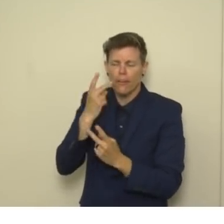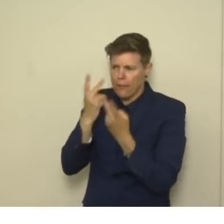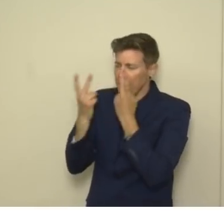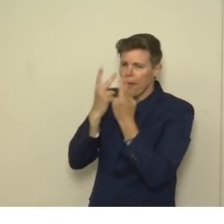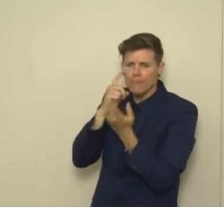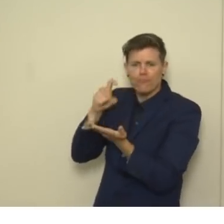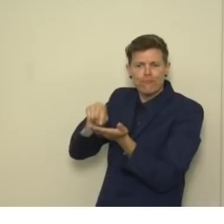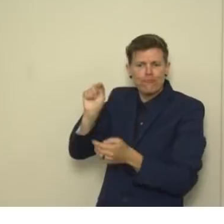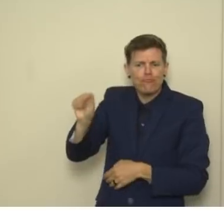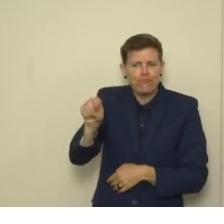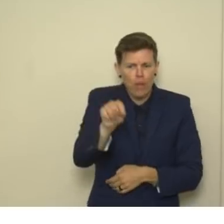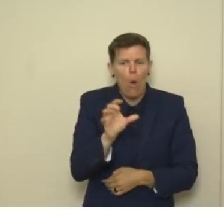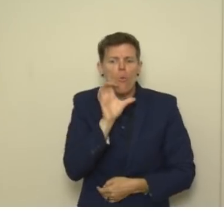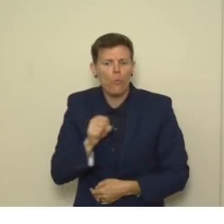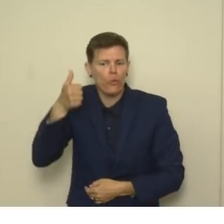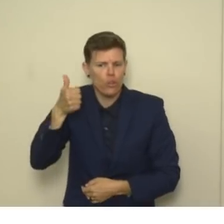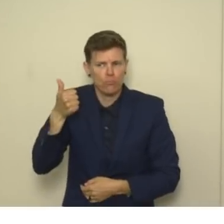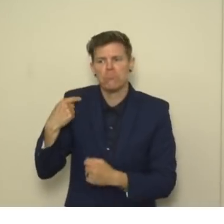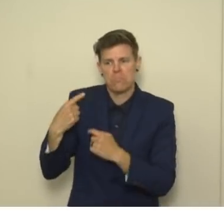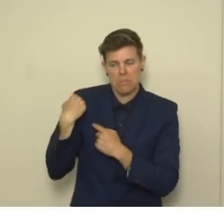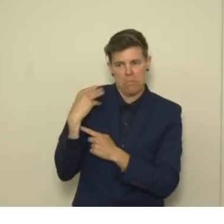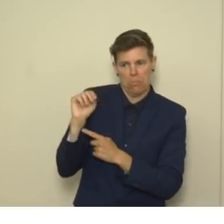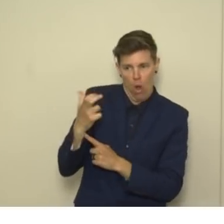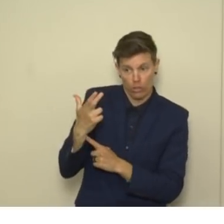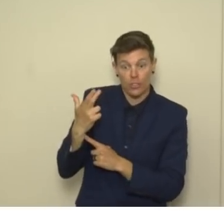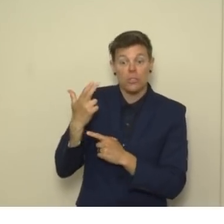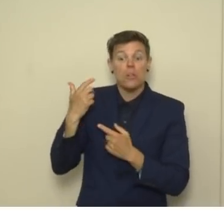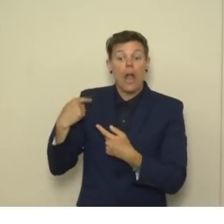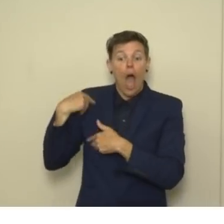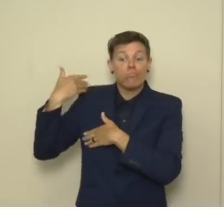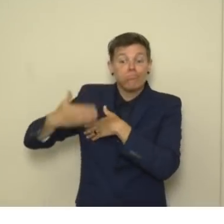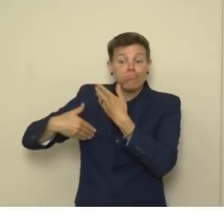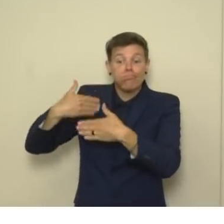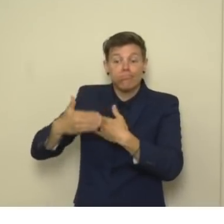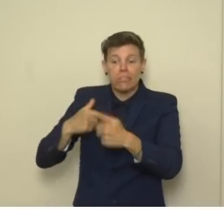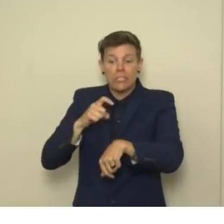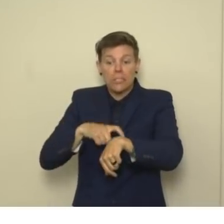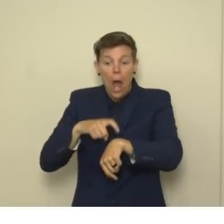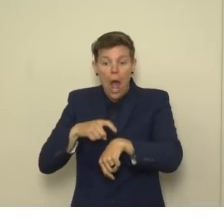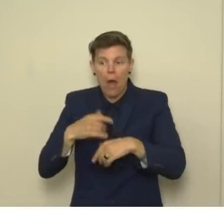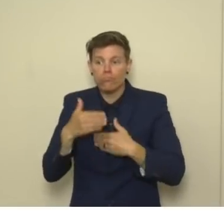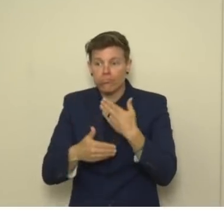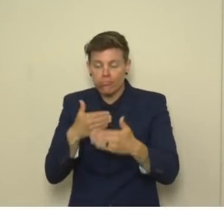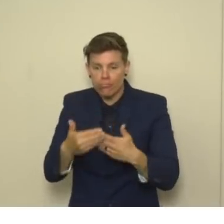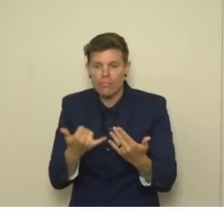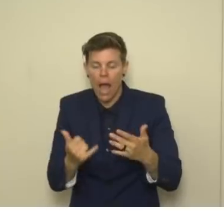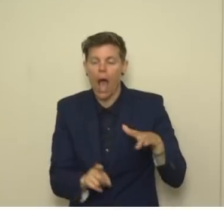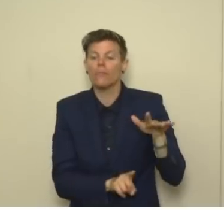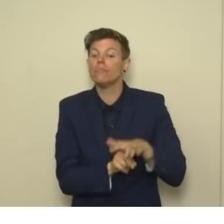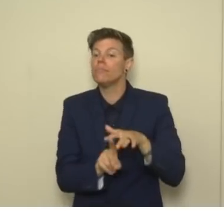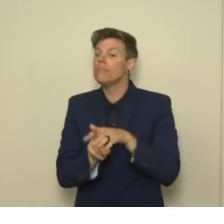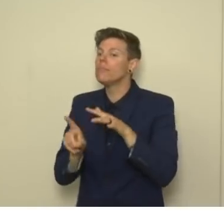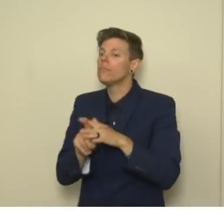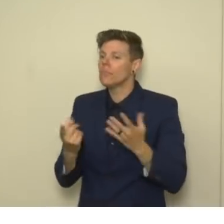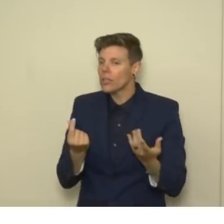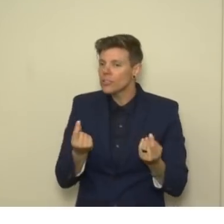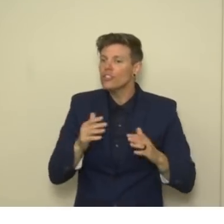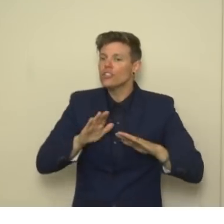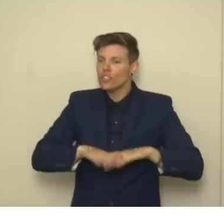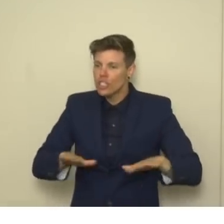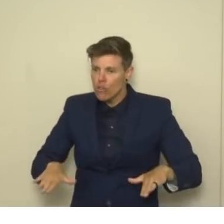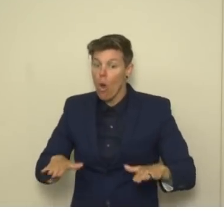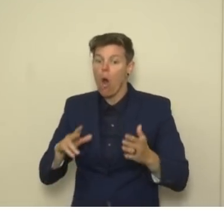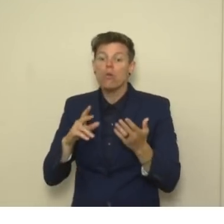look over time, children over the entire course of the pandemic, and by children I mean 0